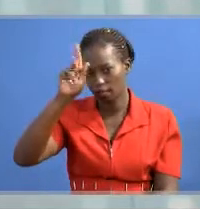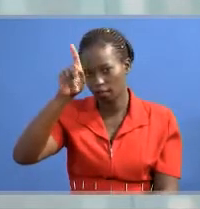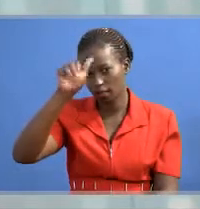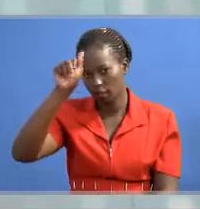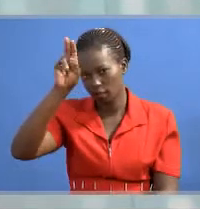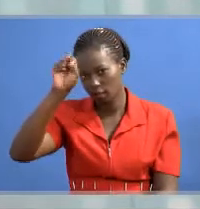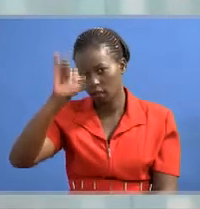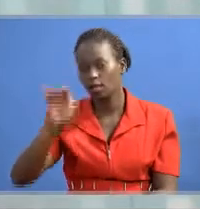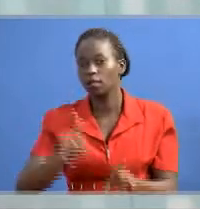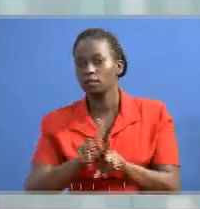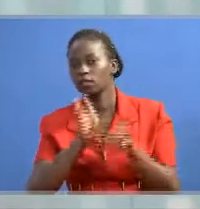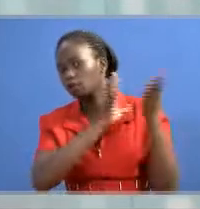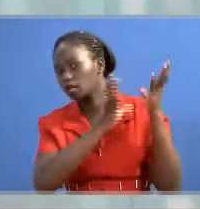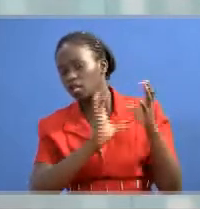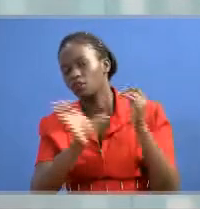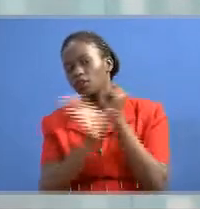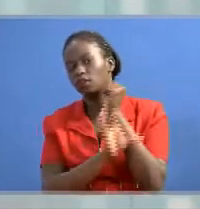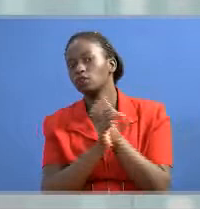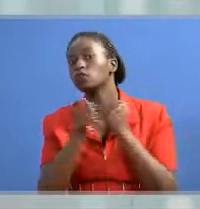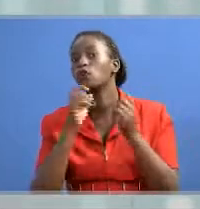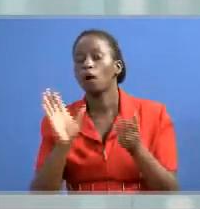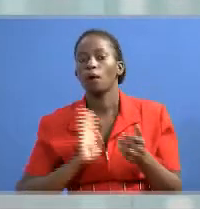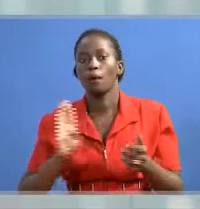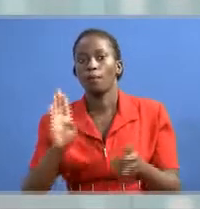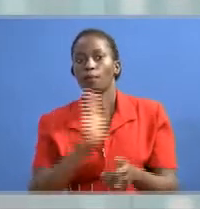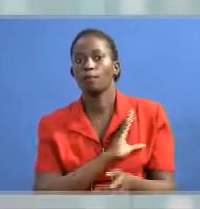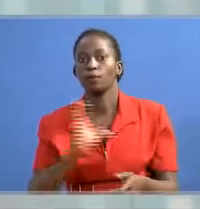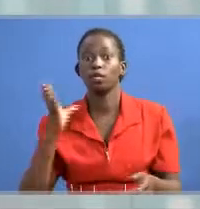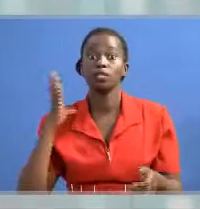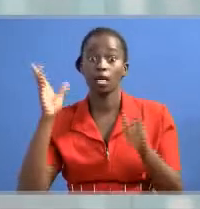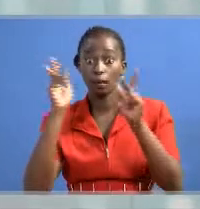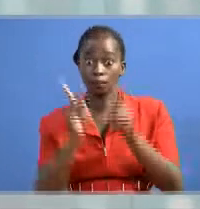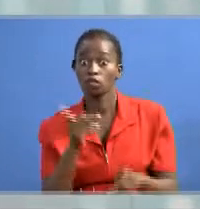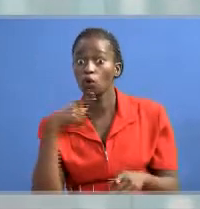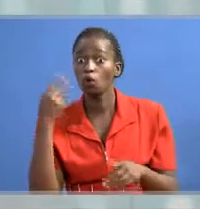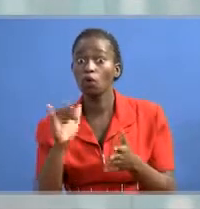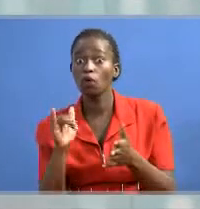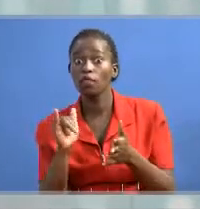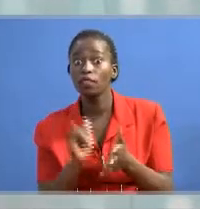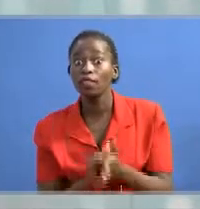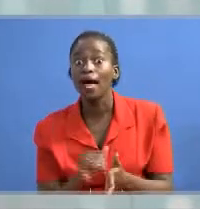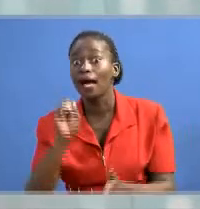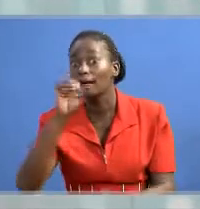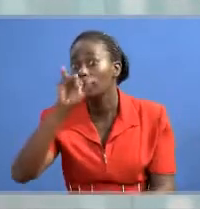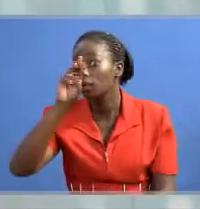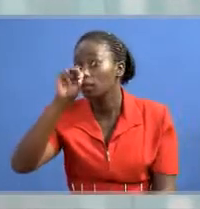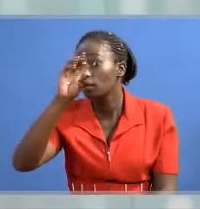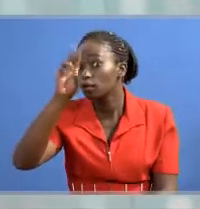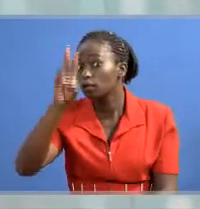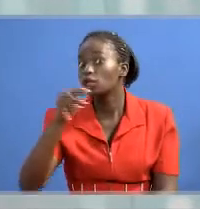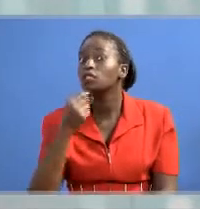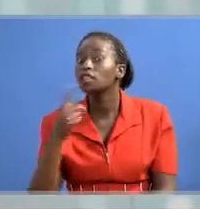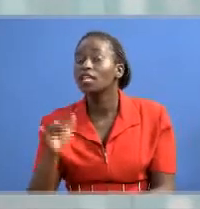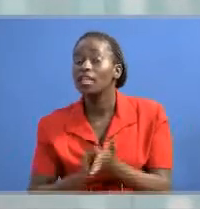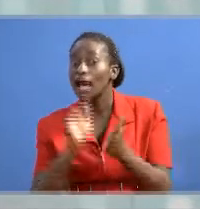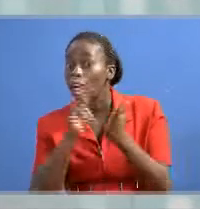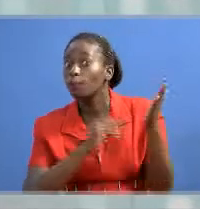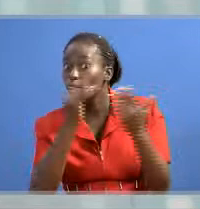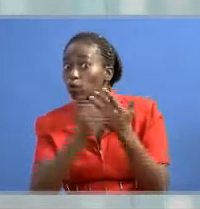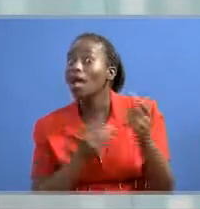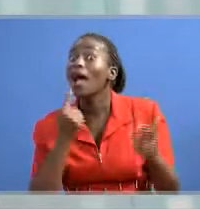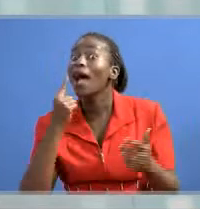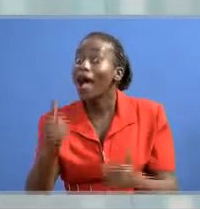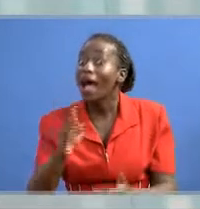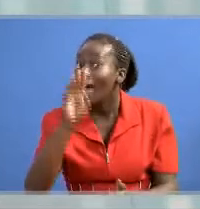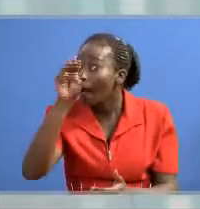Kilifi County in the coastal region, the board chairperson of the corporation, Professor Simon Gisharu, said that the project will cost 100 million